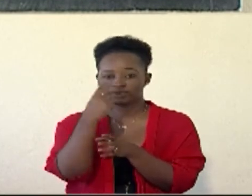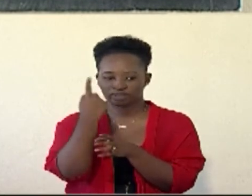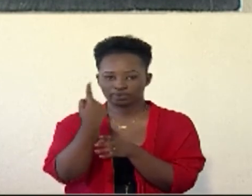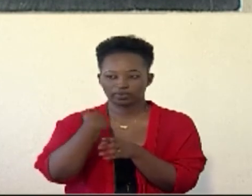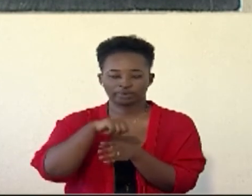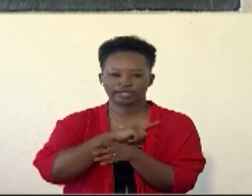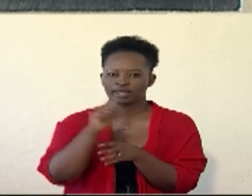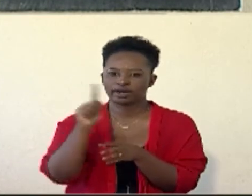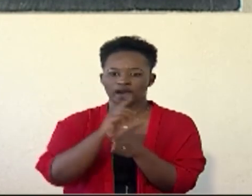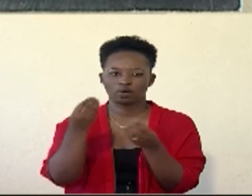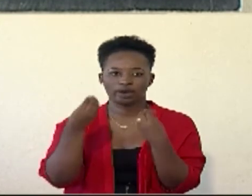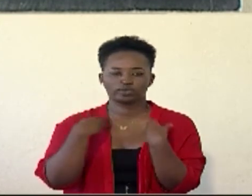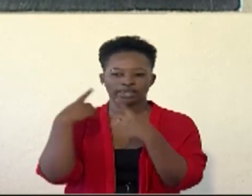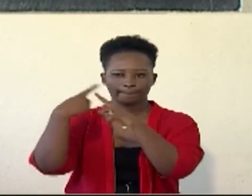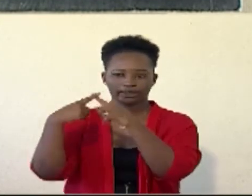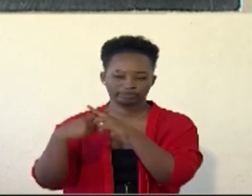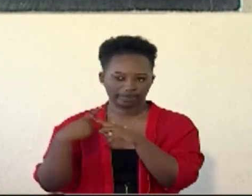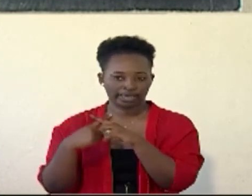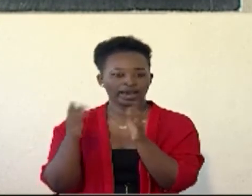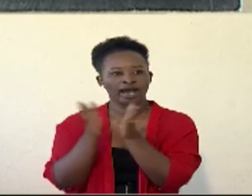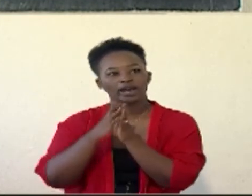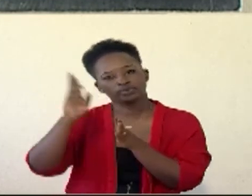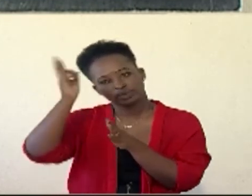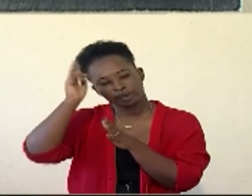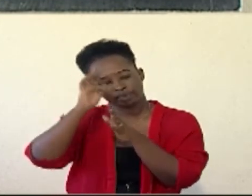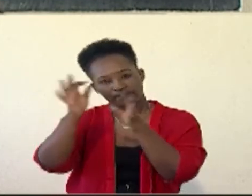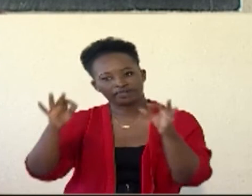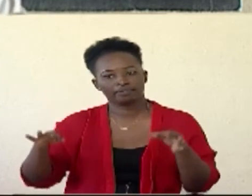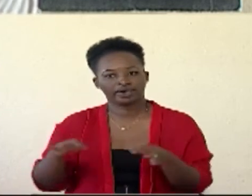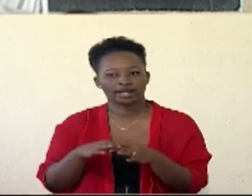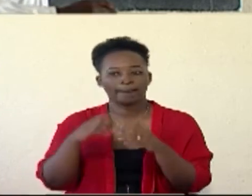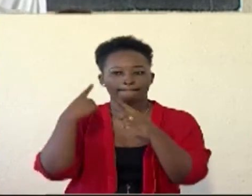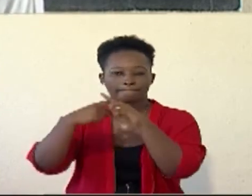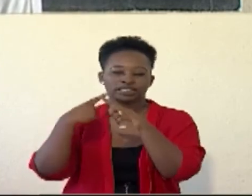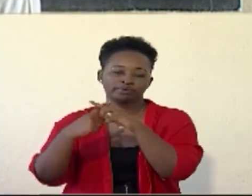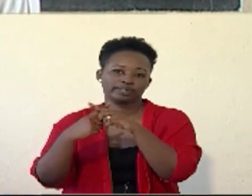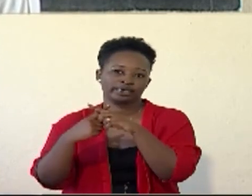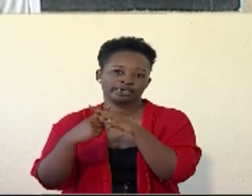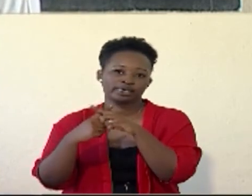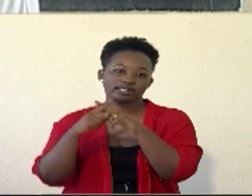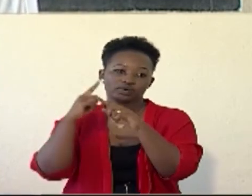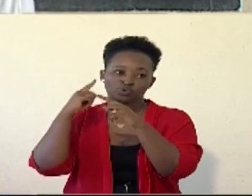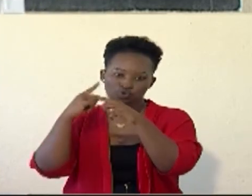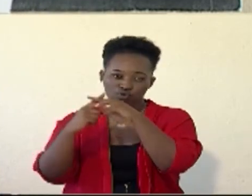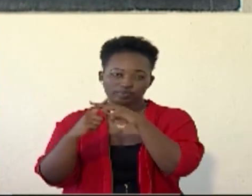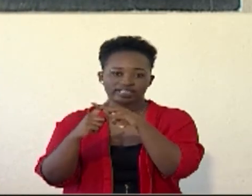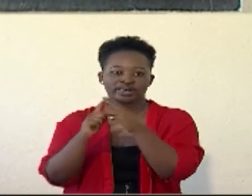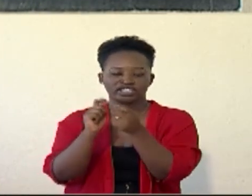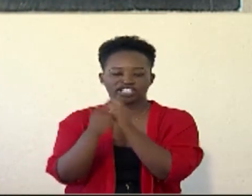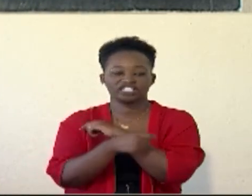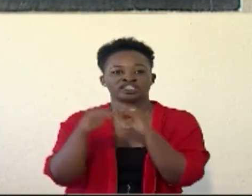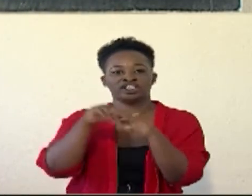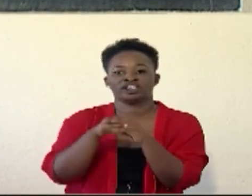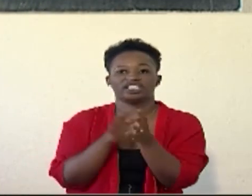not given the multiplier. And remember the formula, it is multiplier times change in expenditure. We have to first look for the